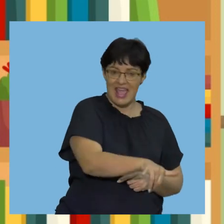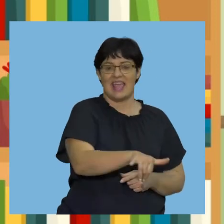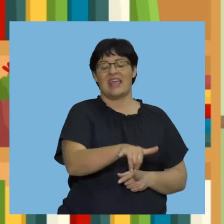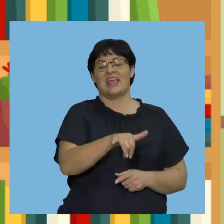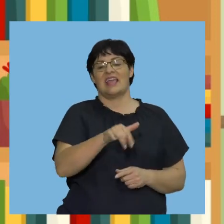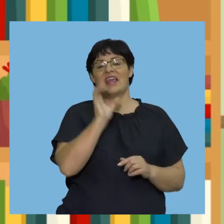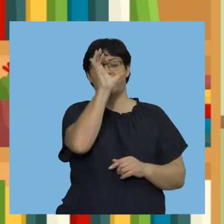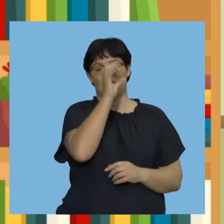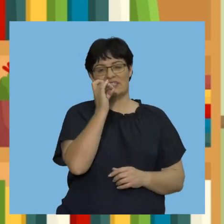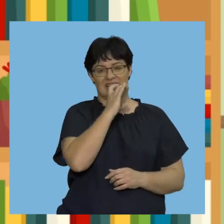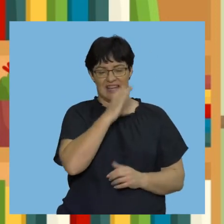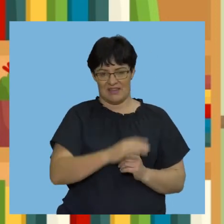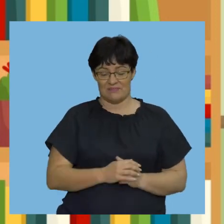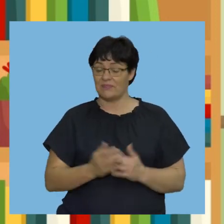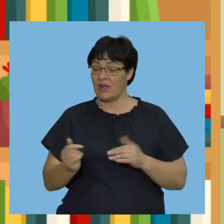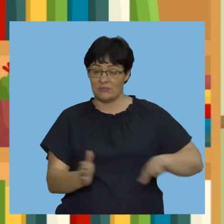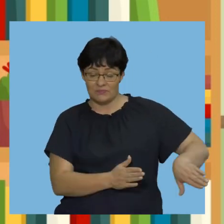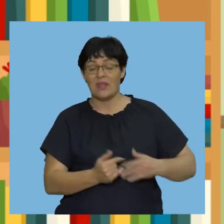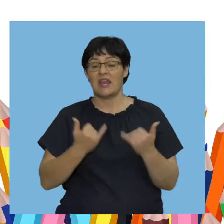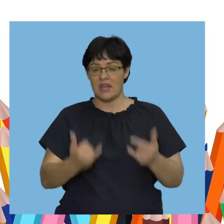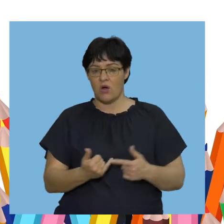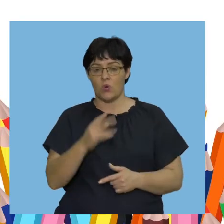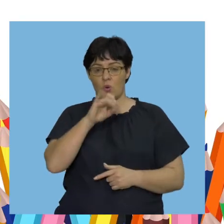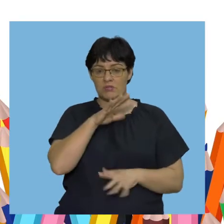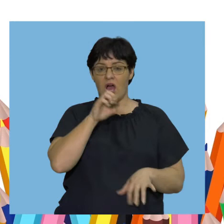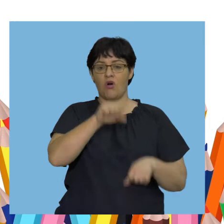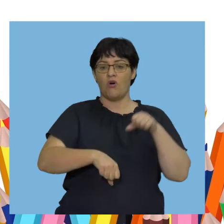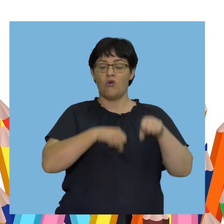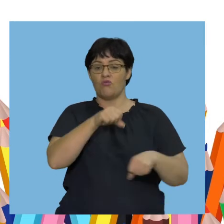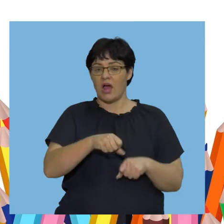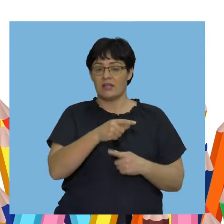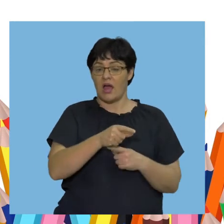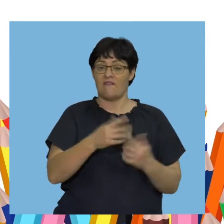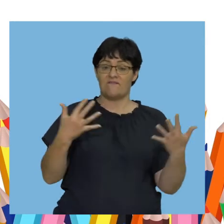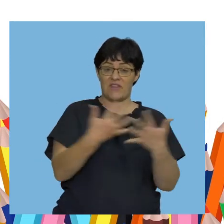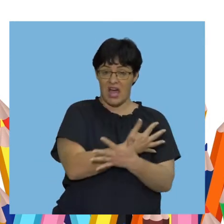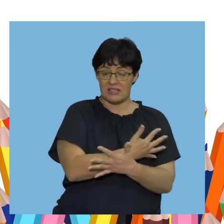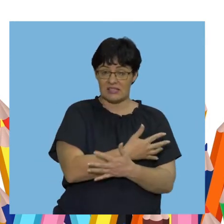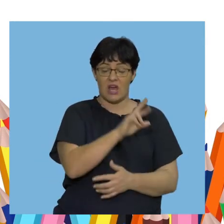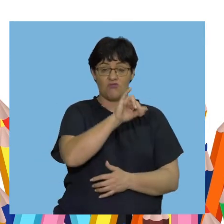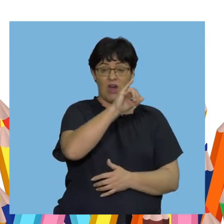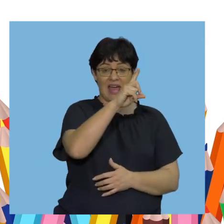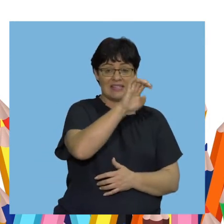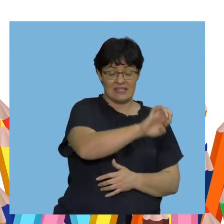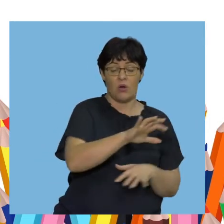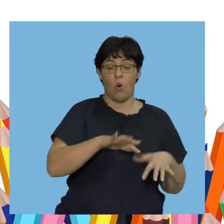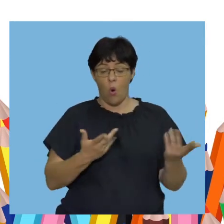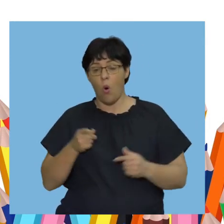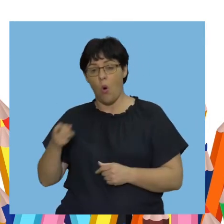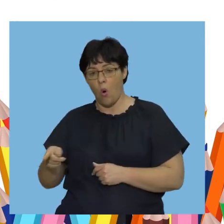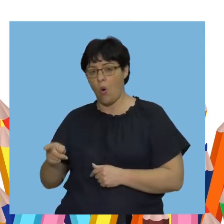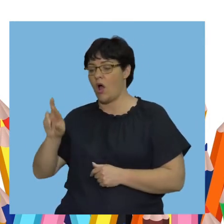Saturdays. Now, do I say, Nomsa ride her bike very fast? Or do I